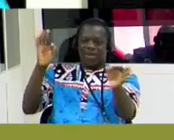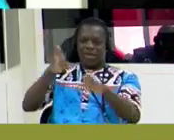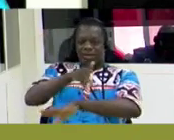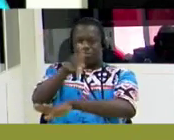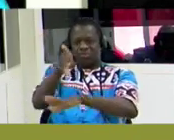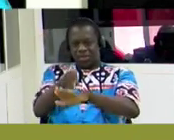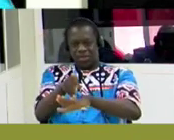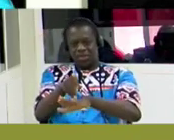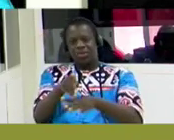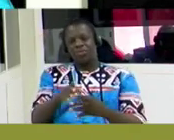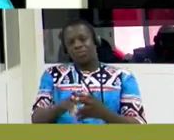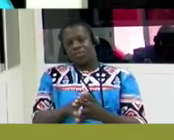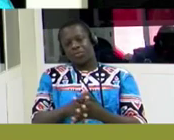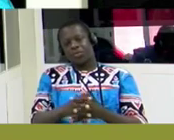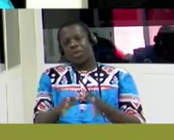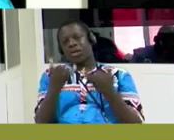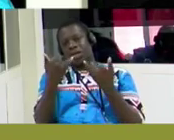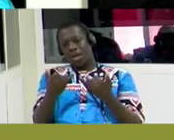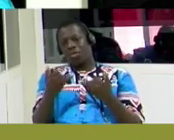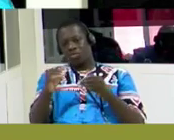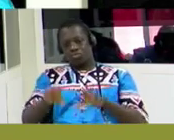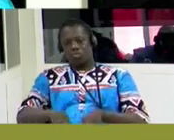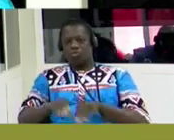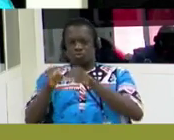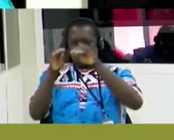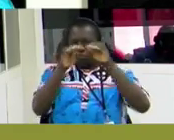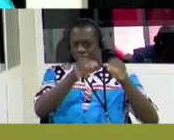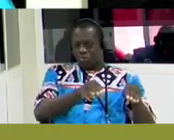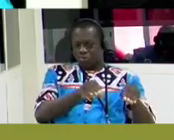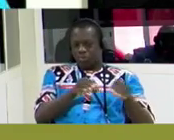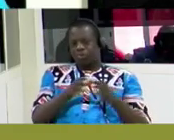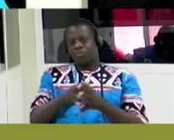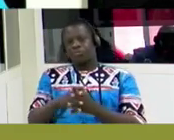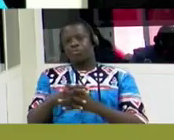So now let's move on.